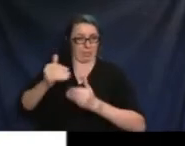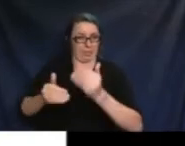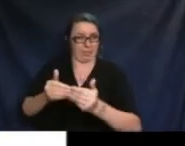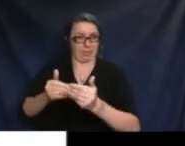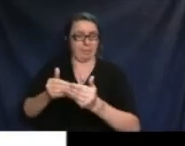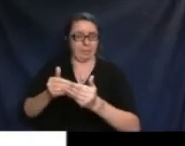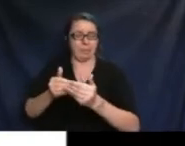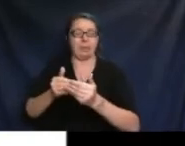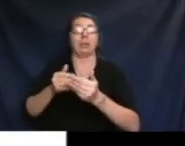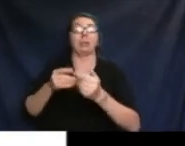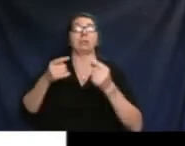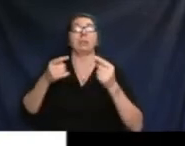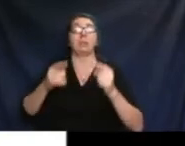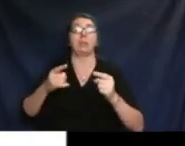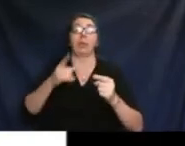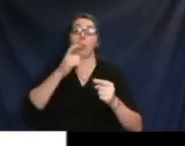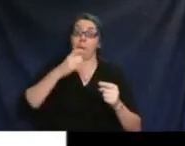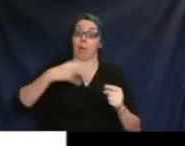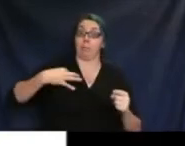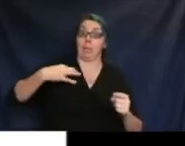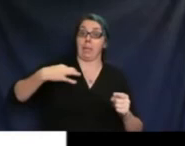submissions will be reviewed